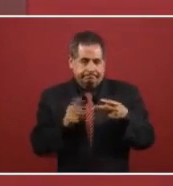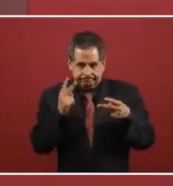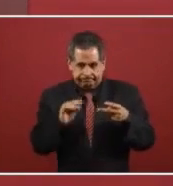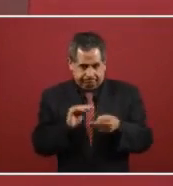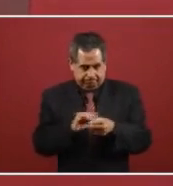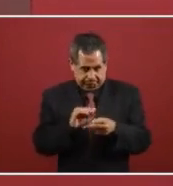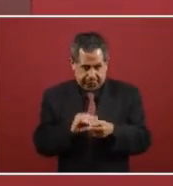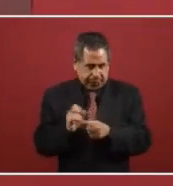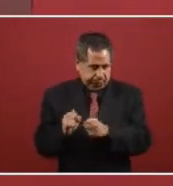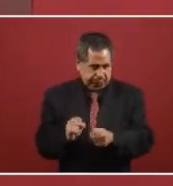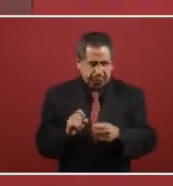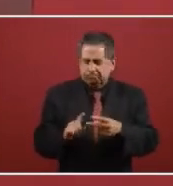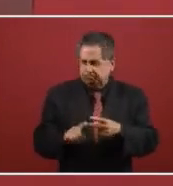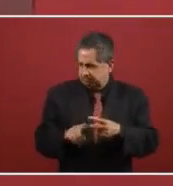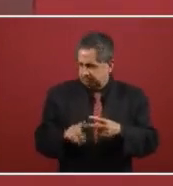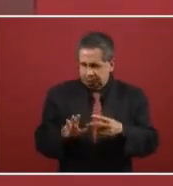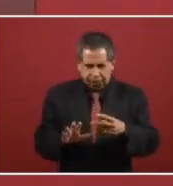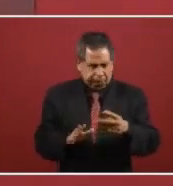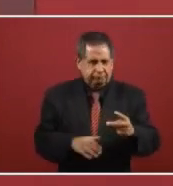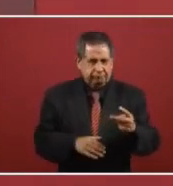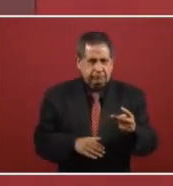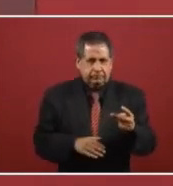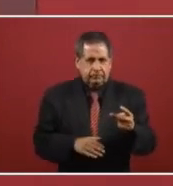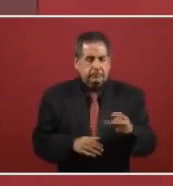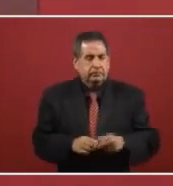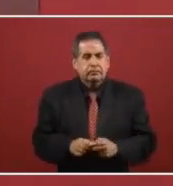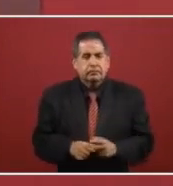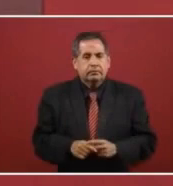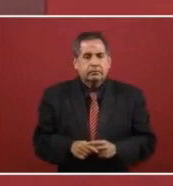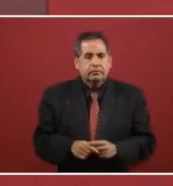Todavía. But still second place. Sitio.